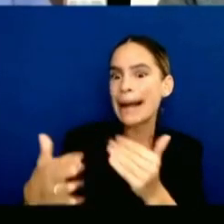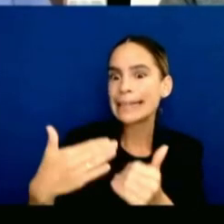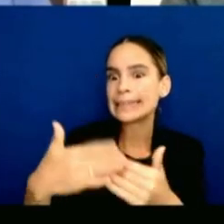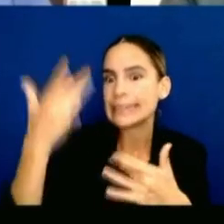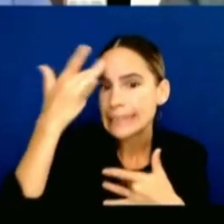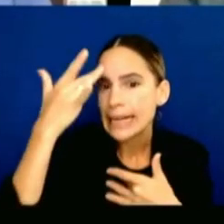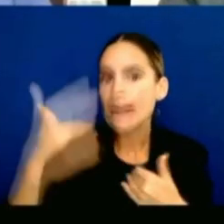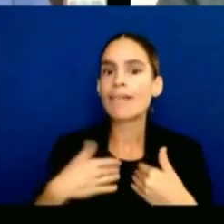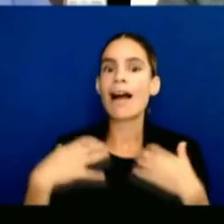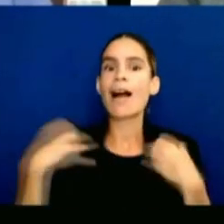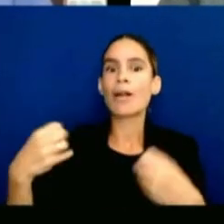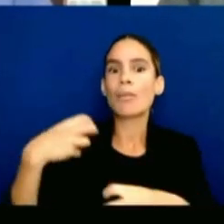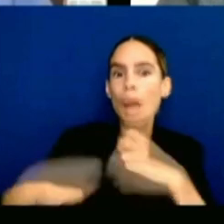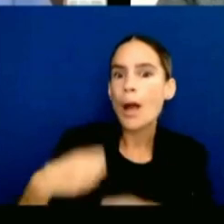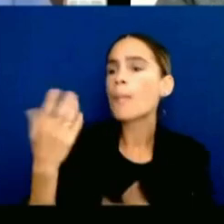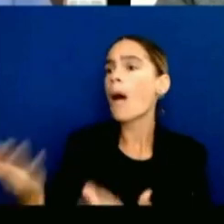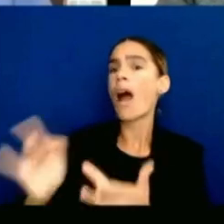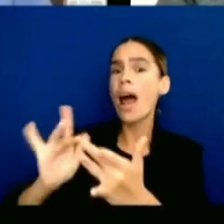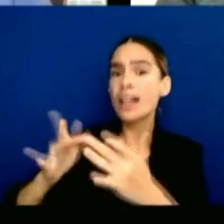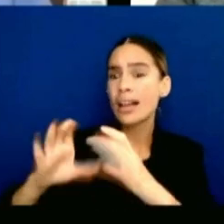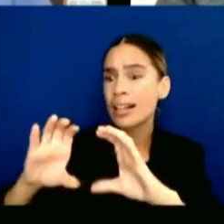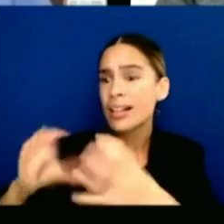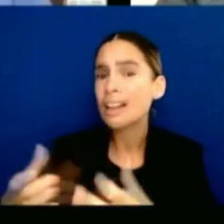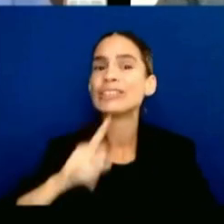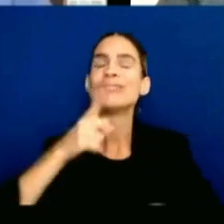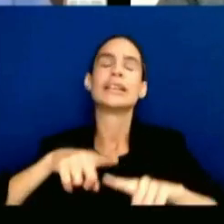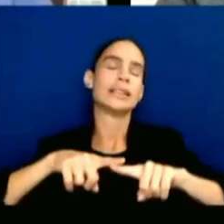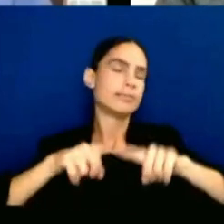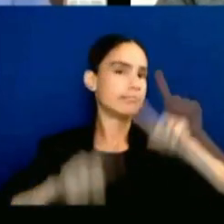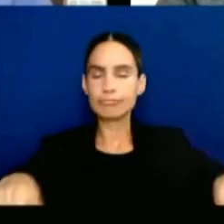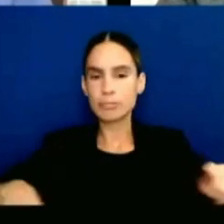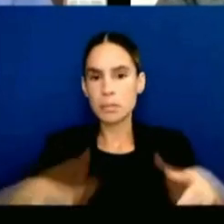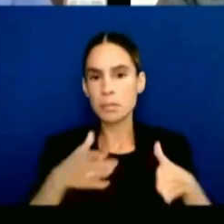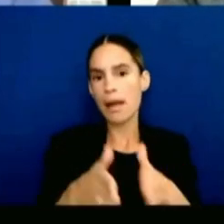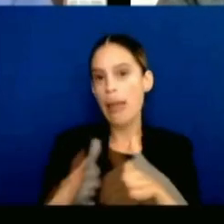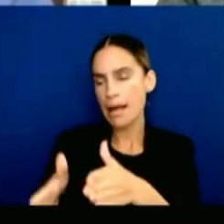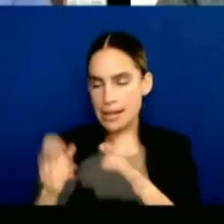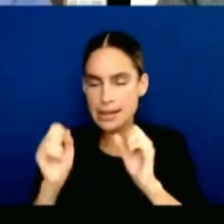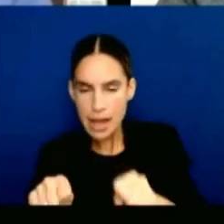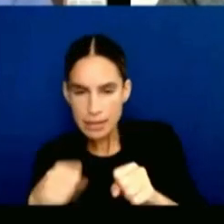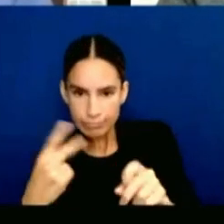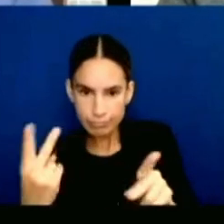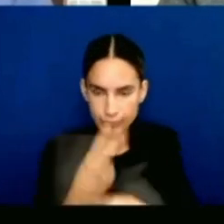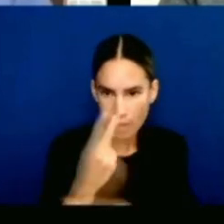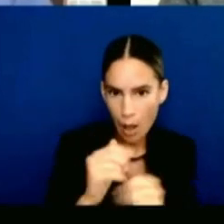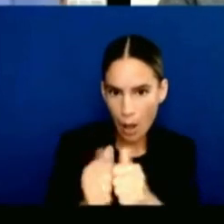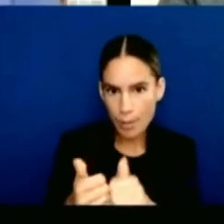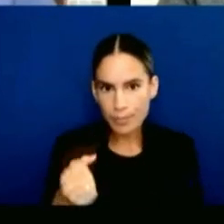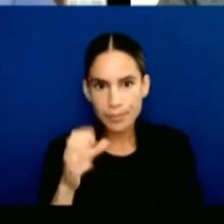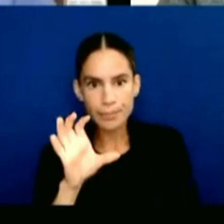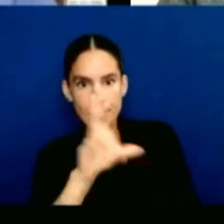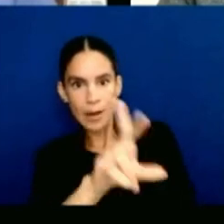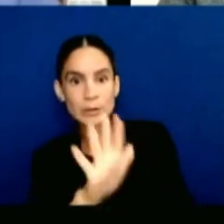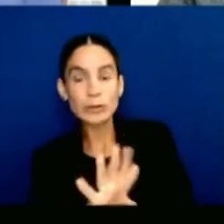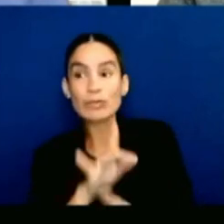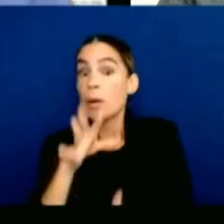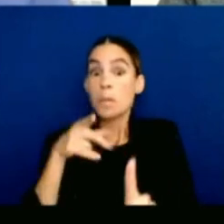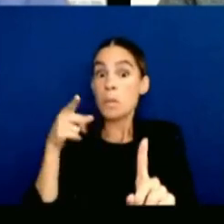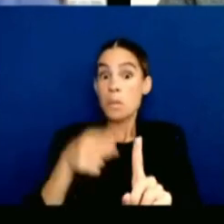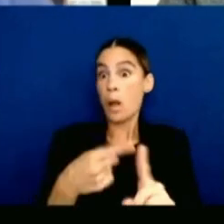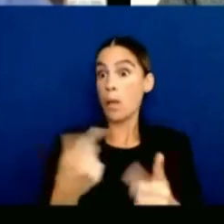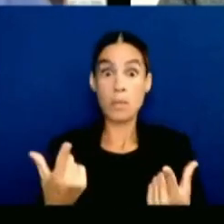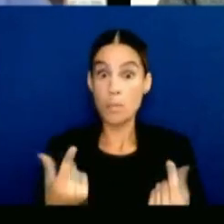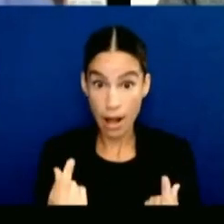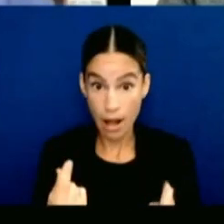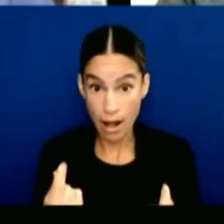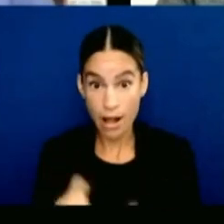line is, it depends on the activity of virus in the location that you're talking about. Right. Which means you kind of need to